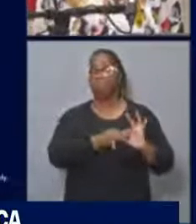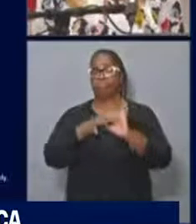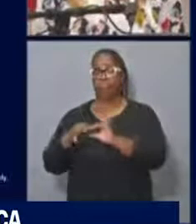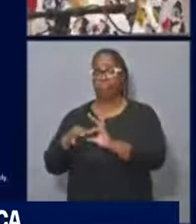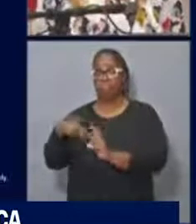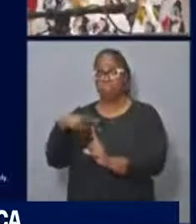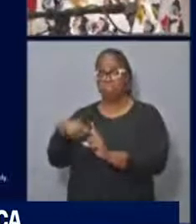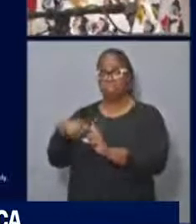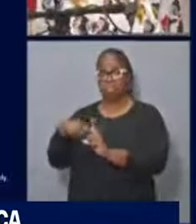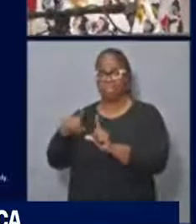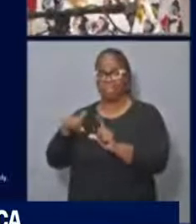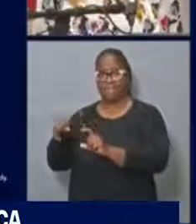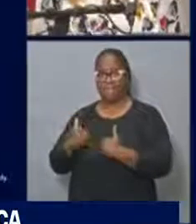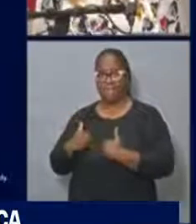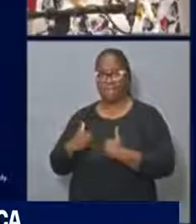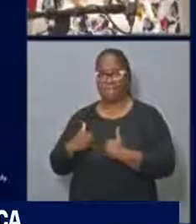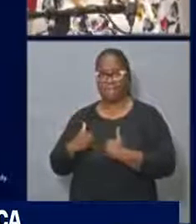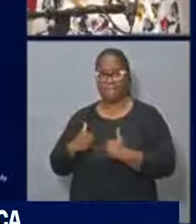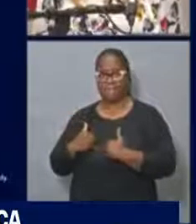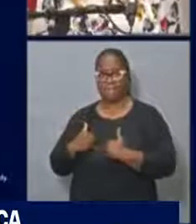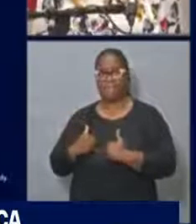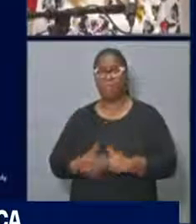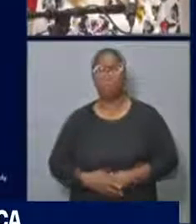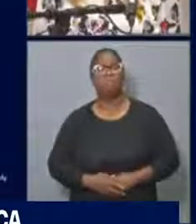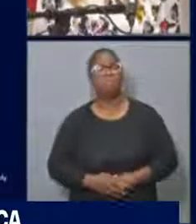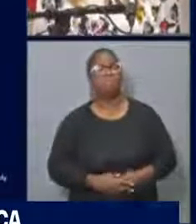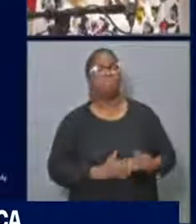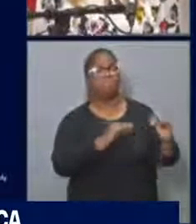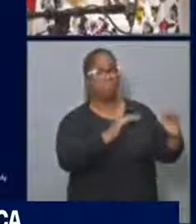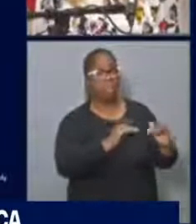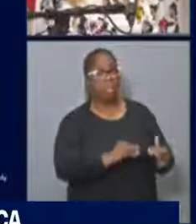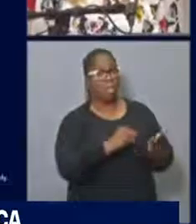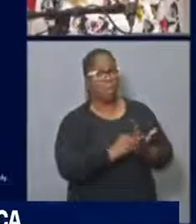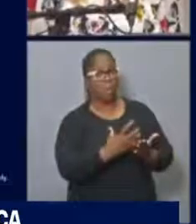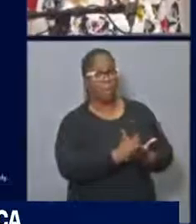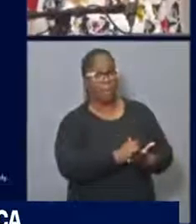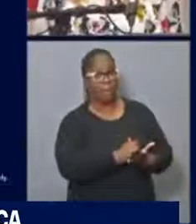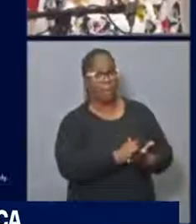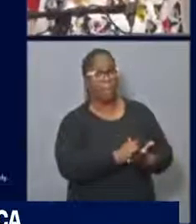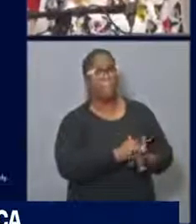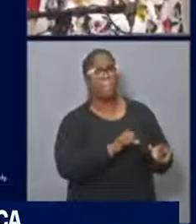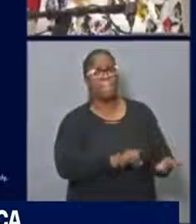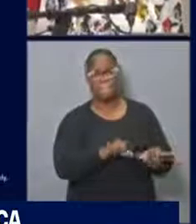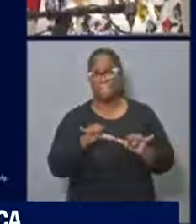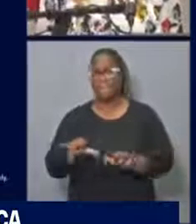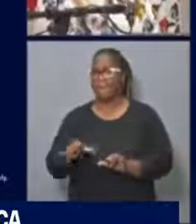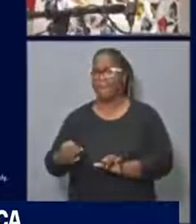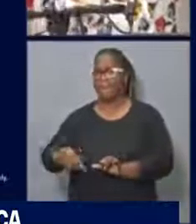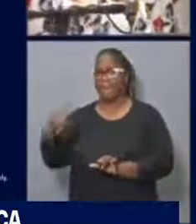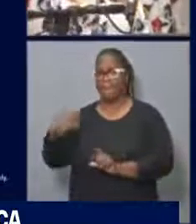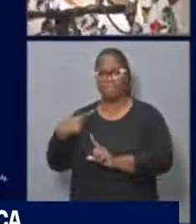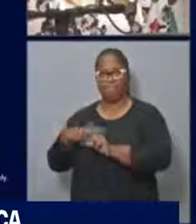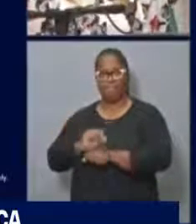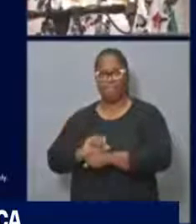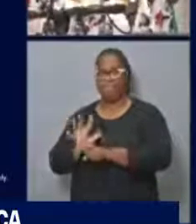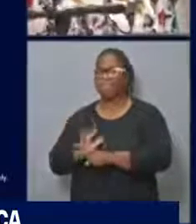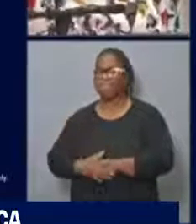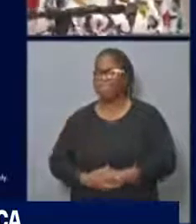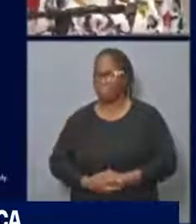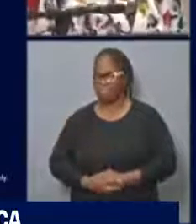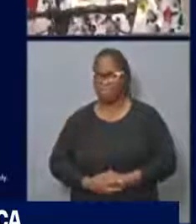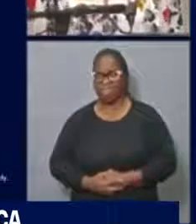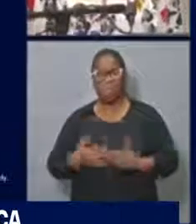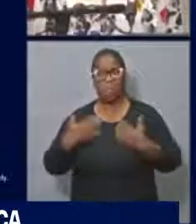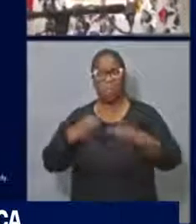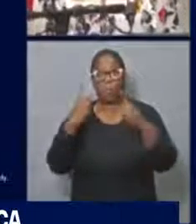The lower one's income, the higher the rate at which they are testing positive for COVID-19. Poorer areas and the